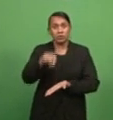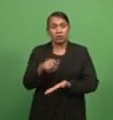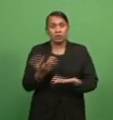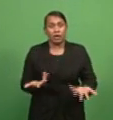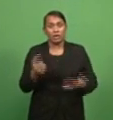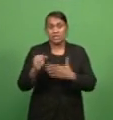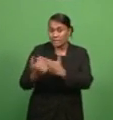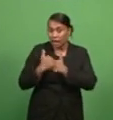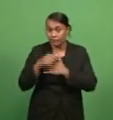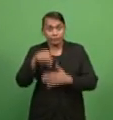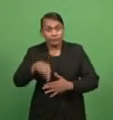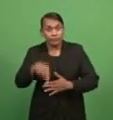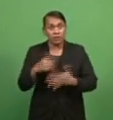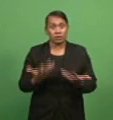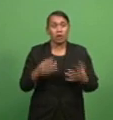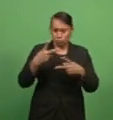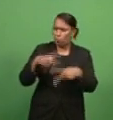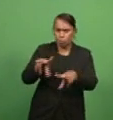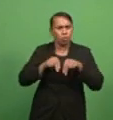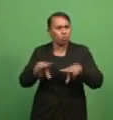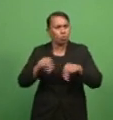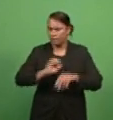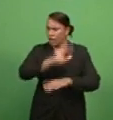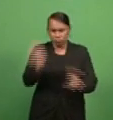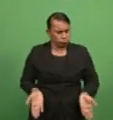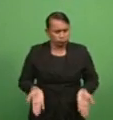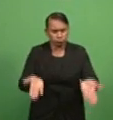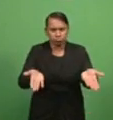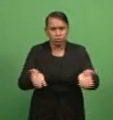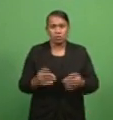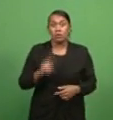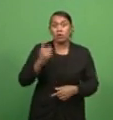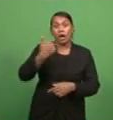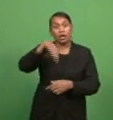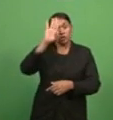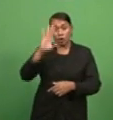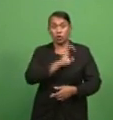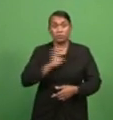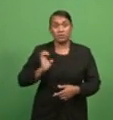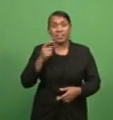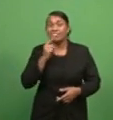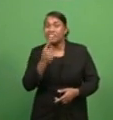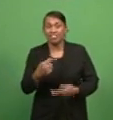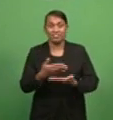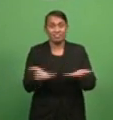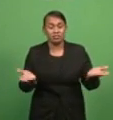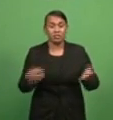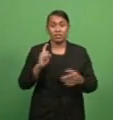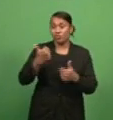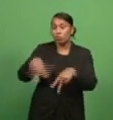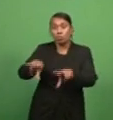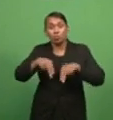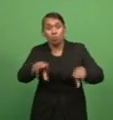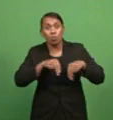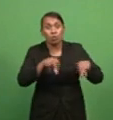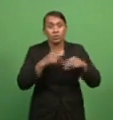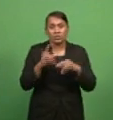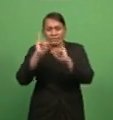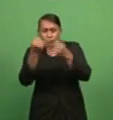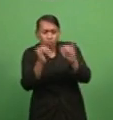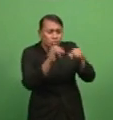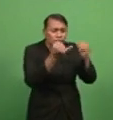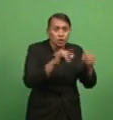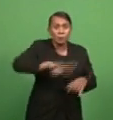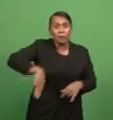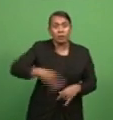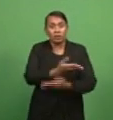relief package. Chief Executive Chauchi Koroi says the funds are being drawn out of individual members' general accounts and not the